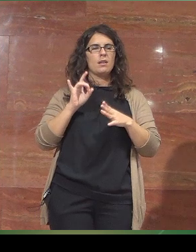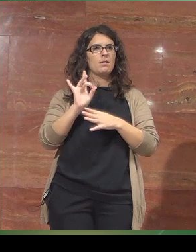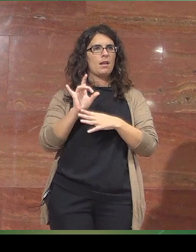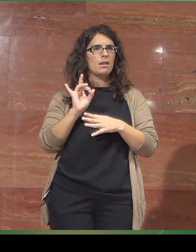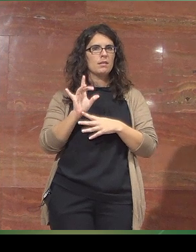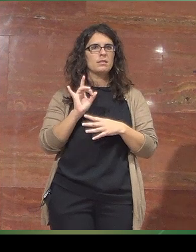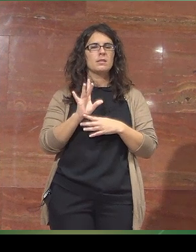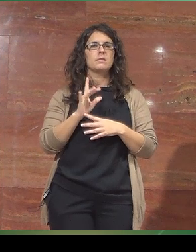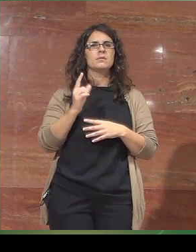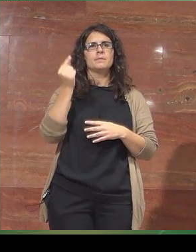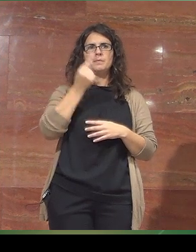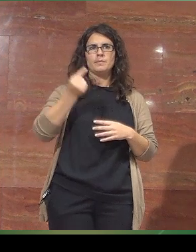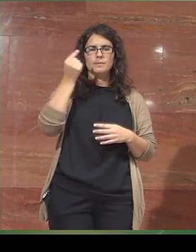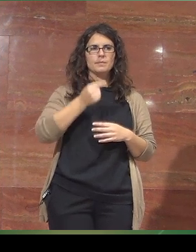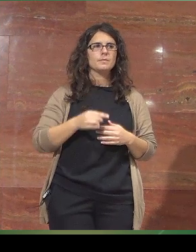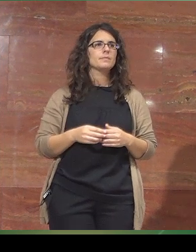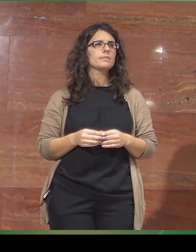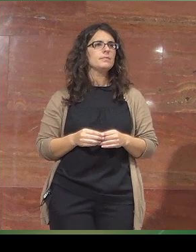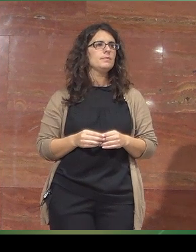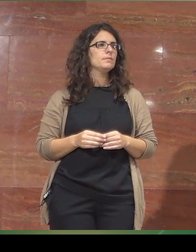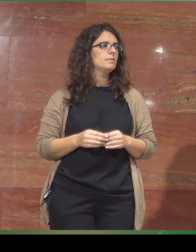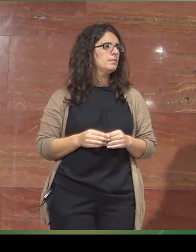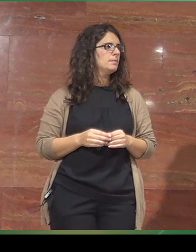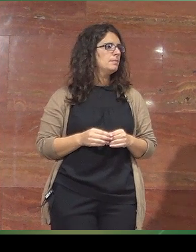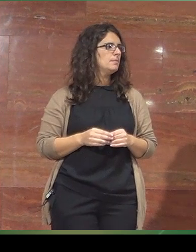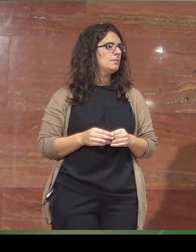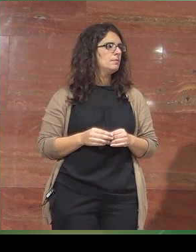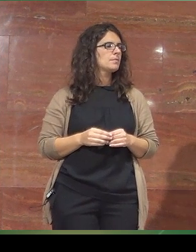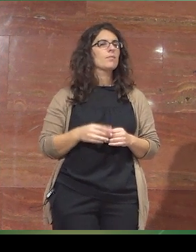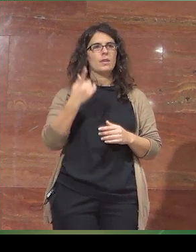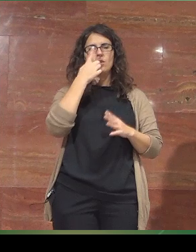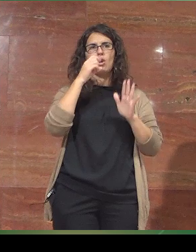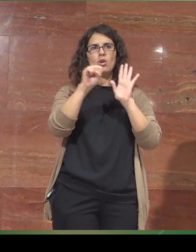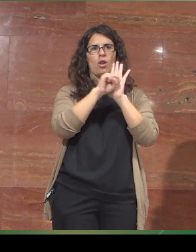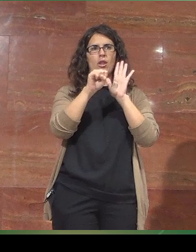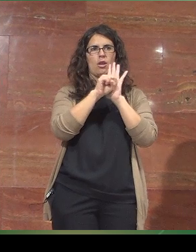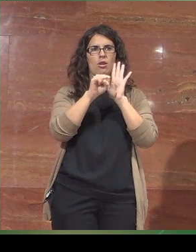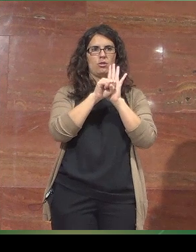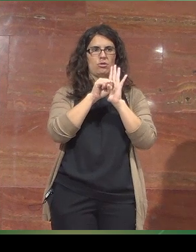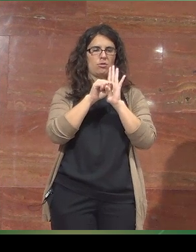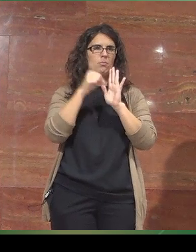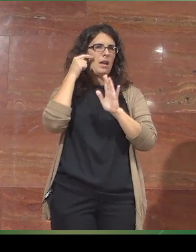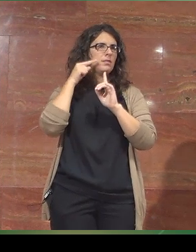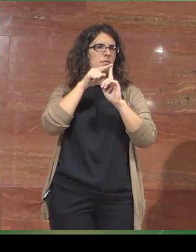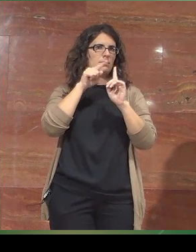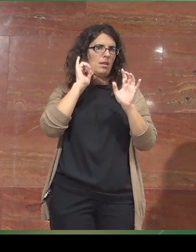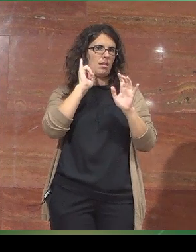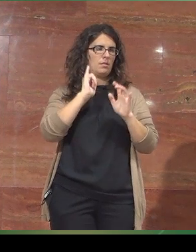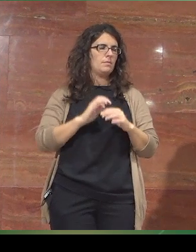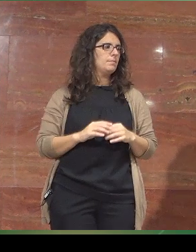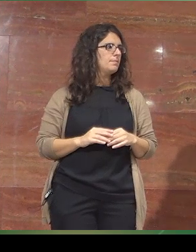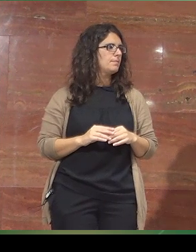the. Then you have codes, functional codes, and you have more